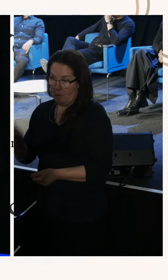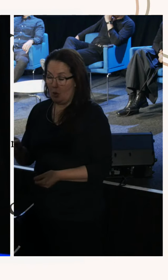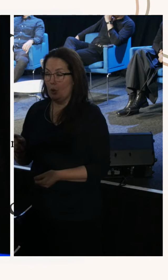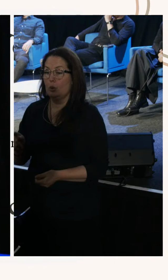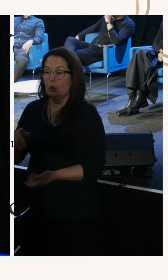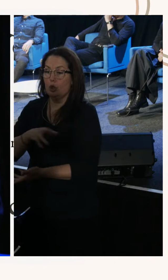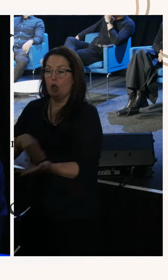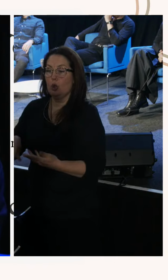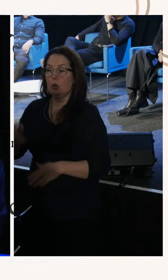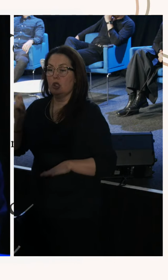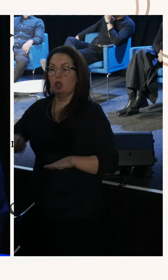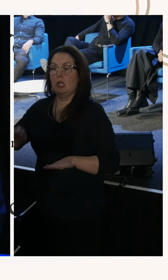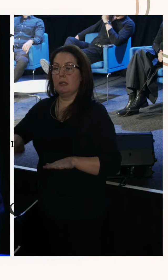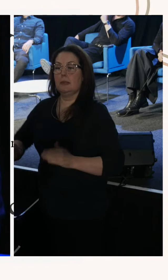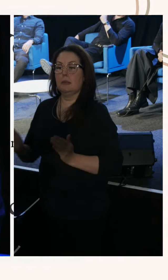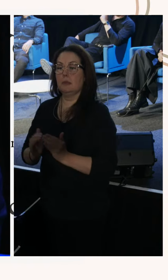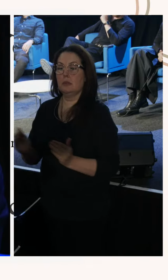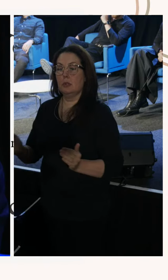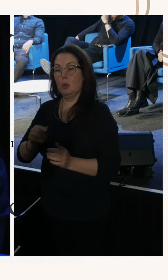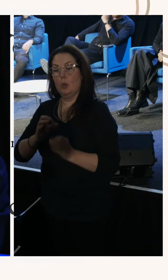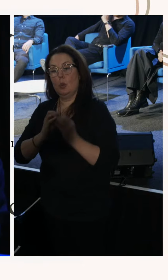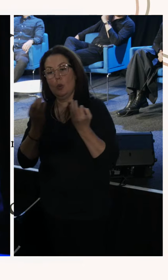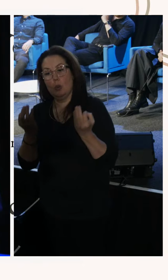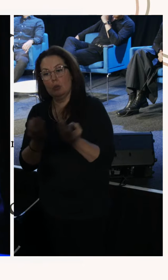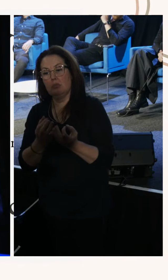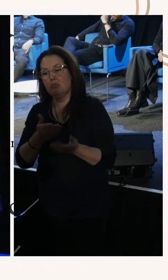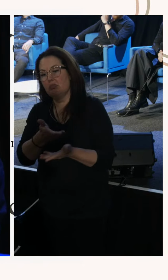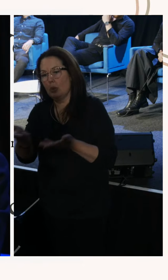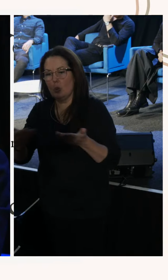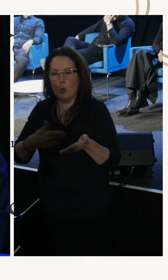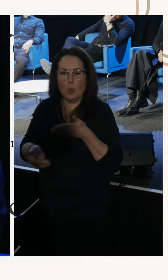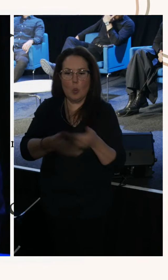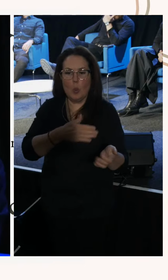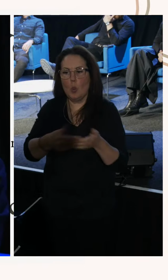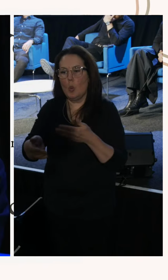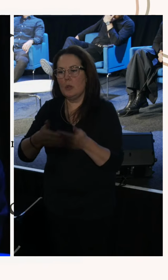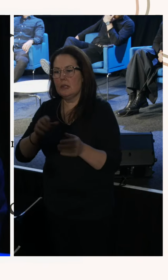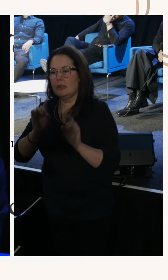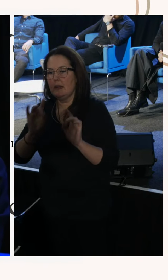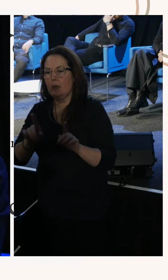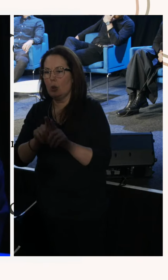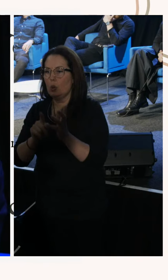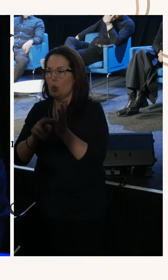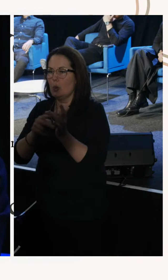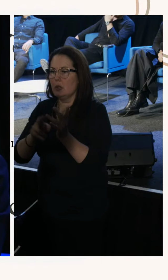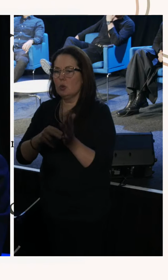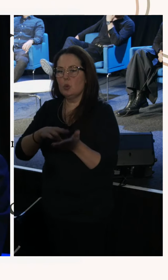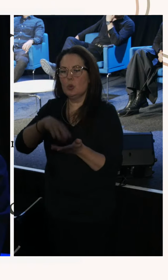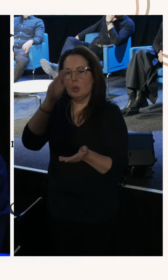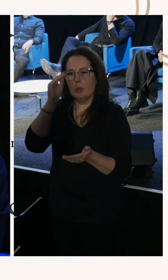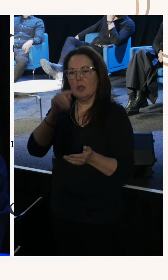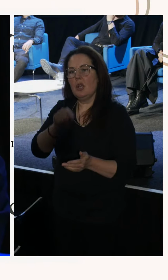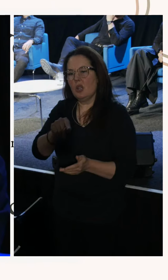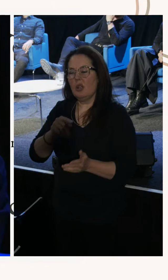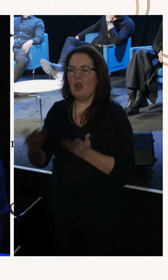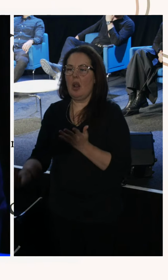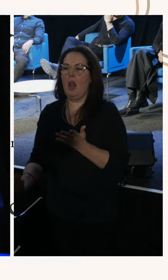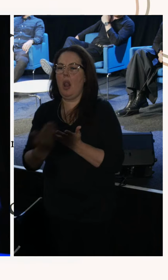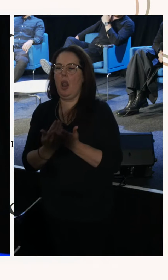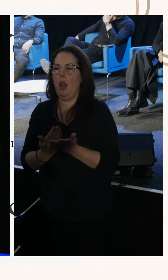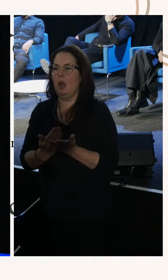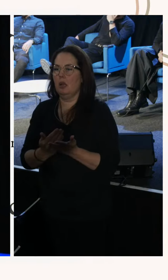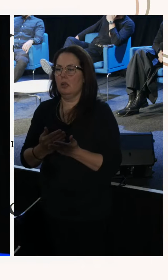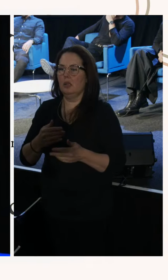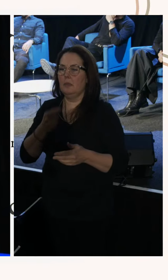so by you organising yourself in a union or as students, what you're actually doing is standing in the way of social justice.